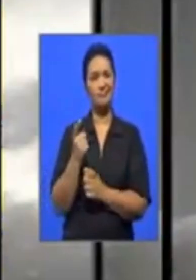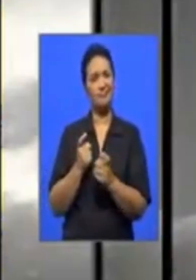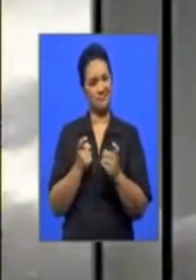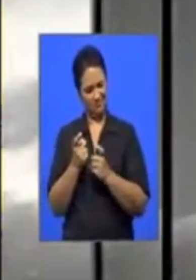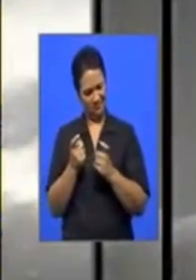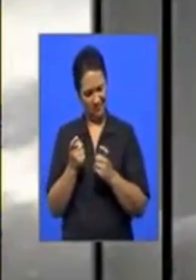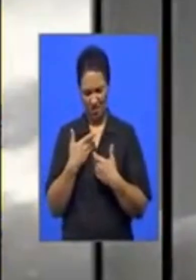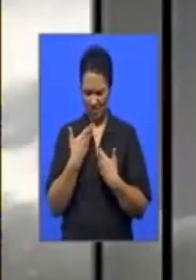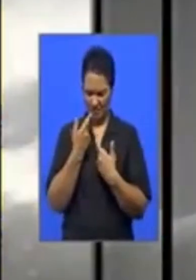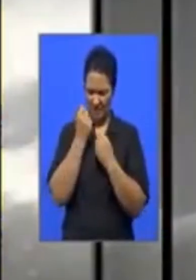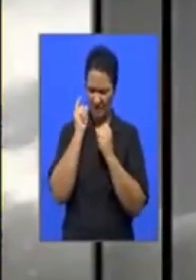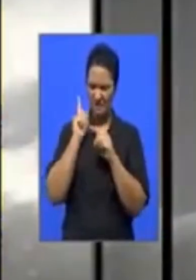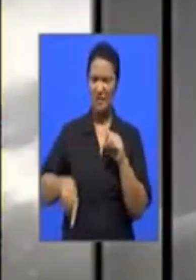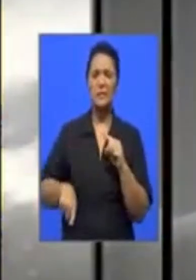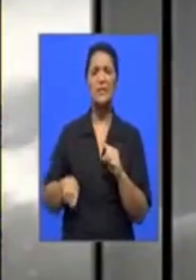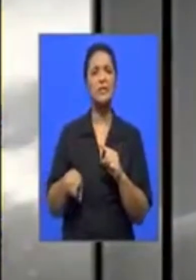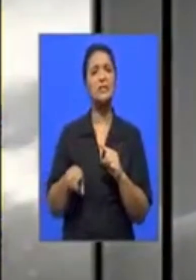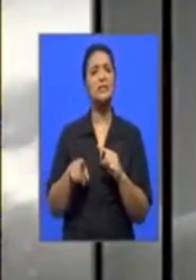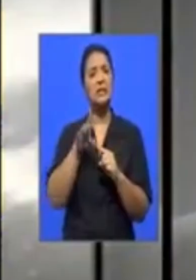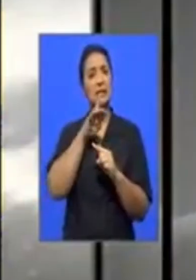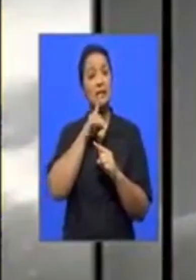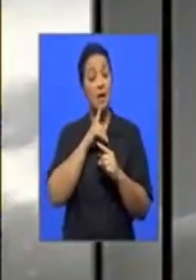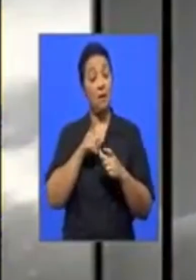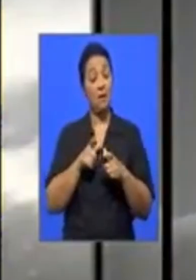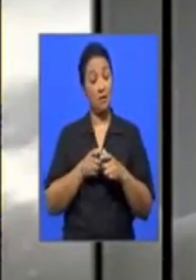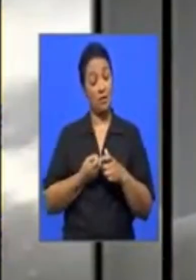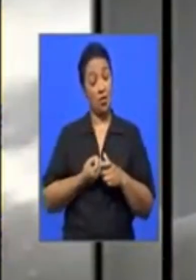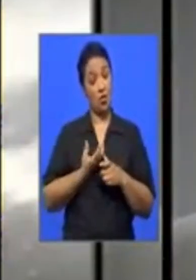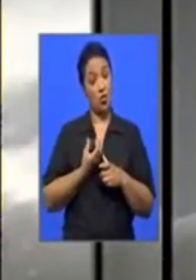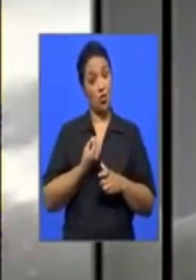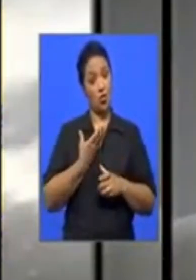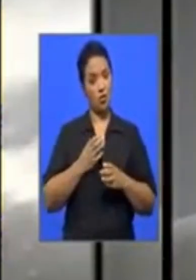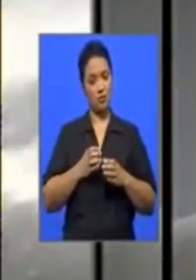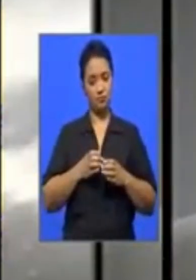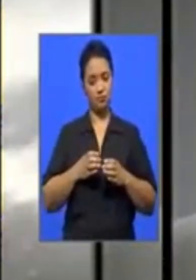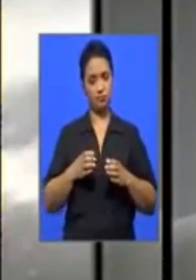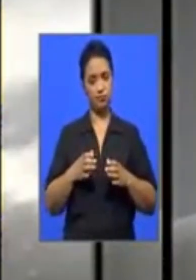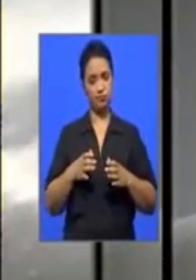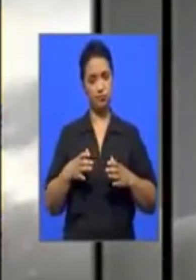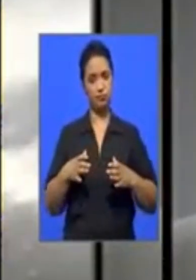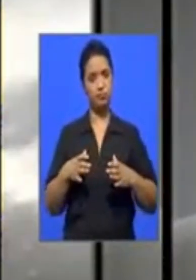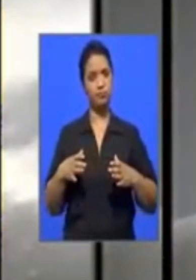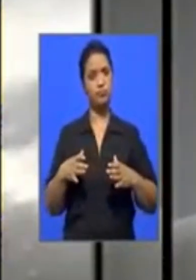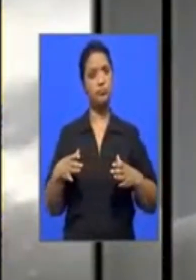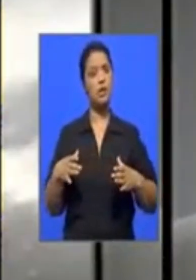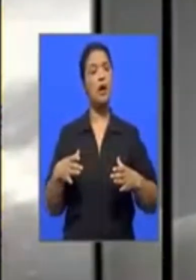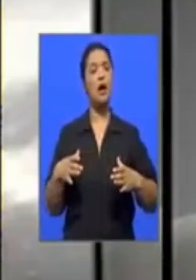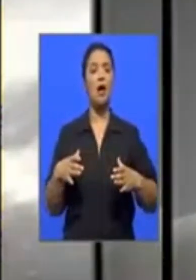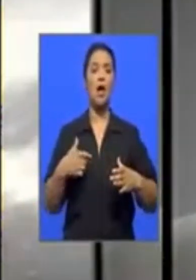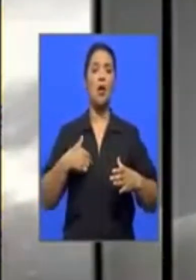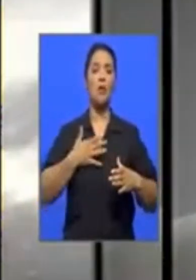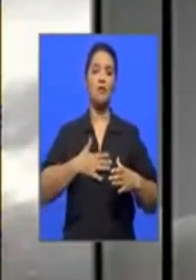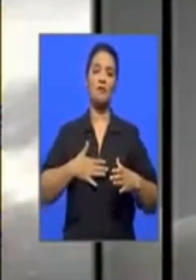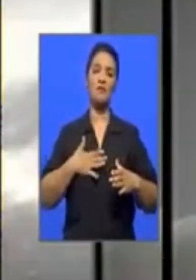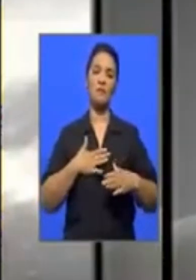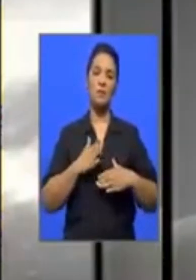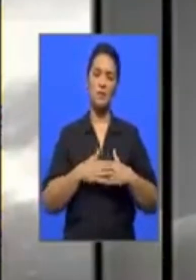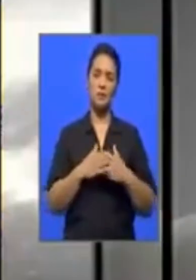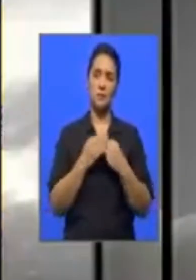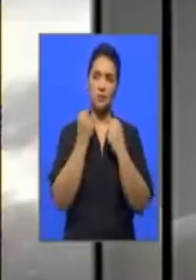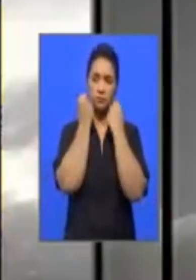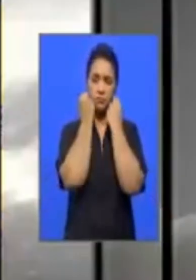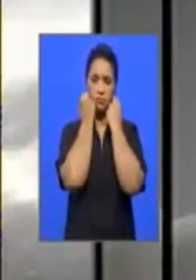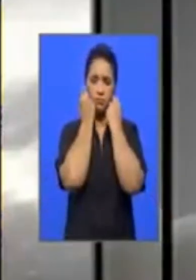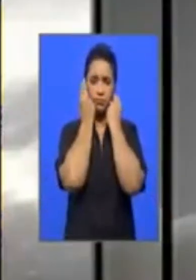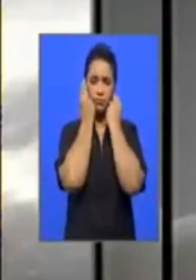intact. Many initiatives were implemented during his reign, such as establishing a mass movement within the country, like the